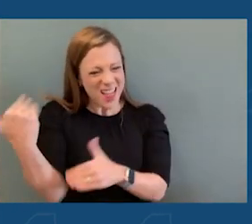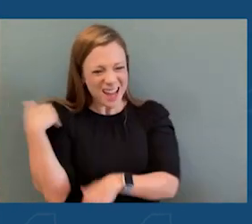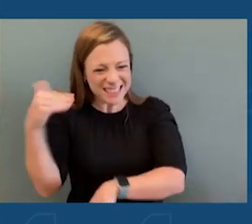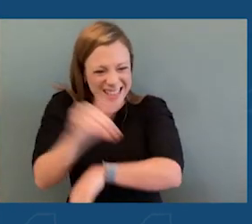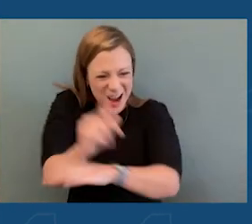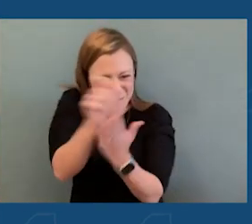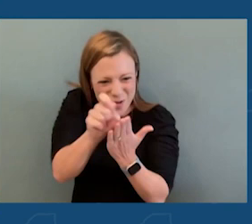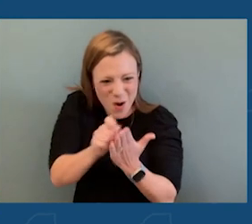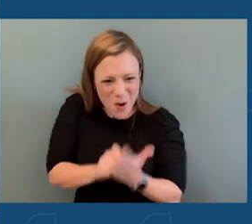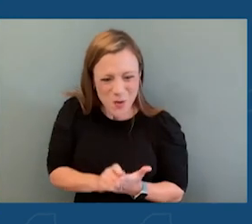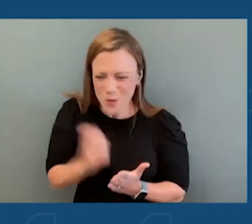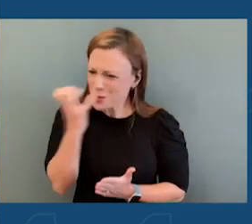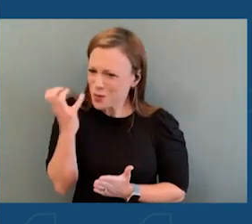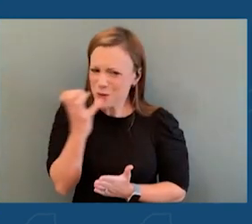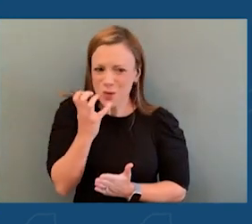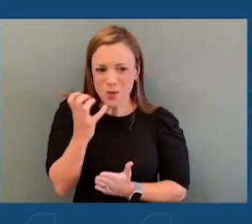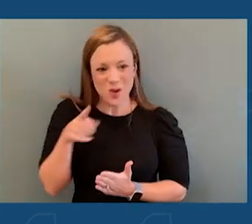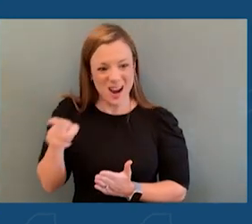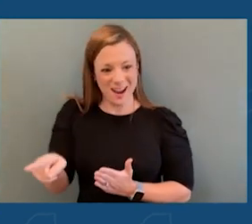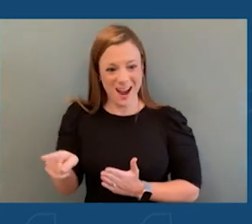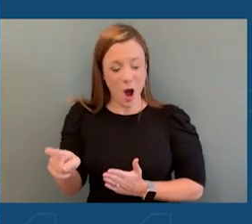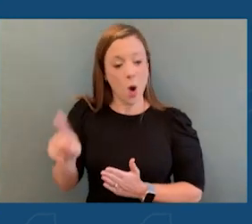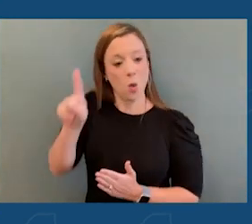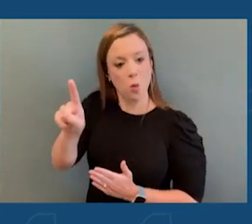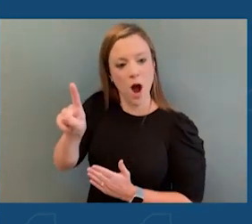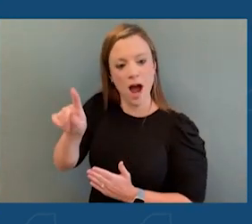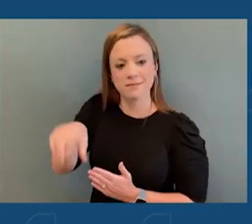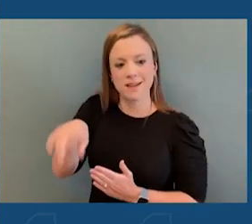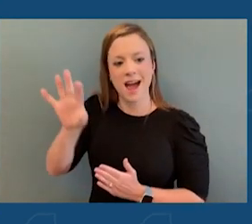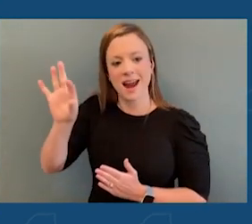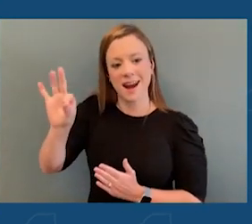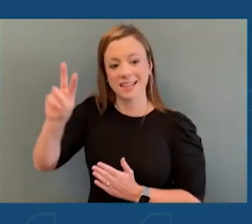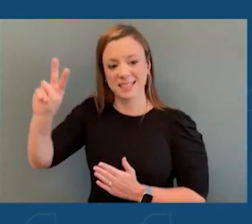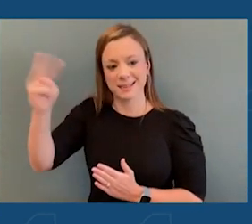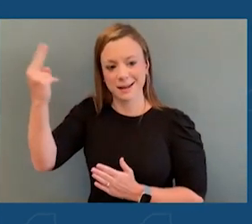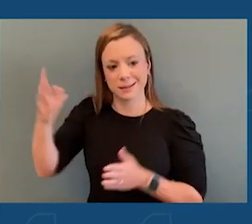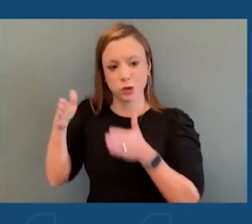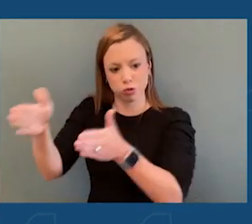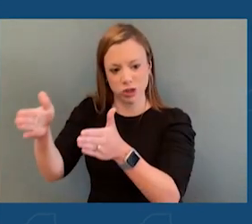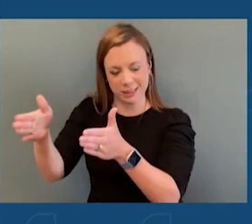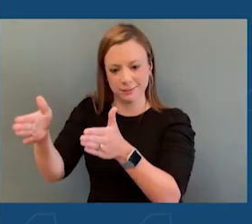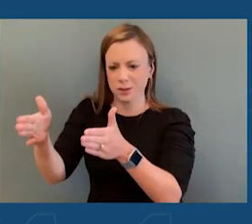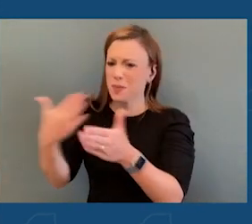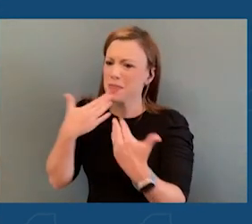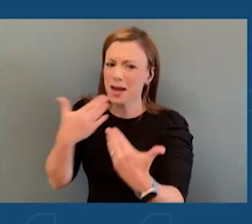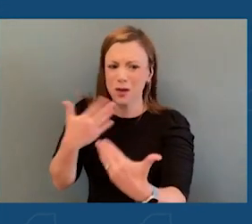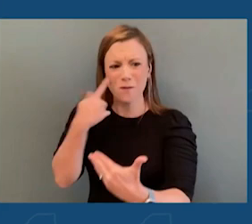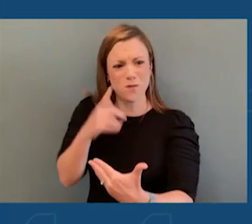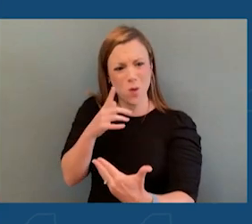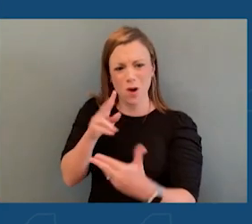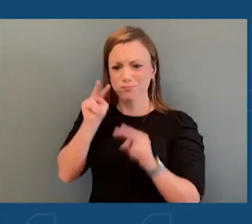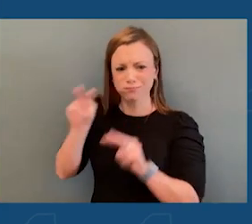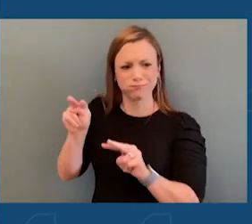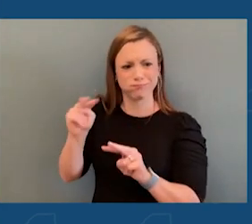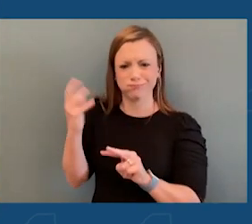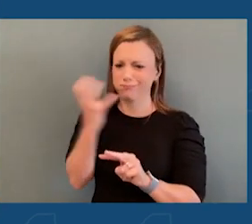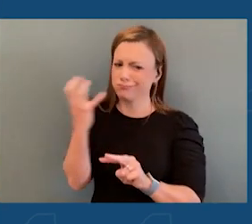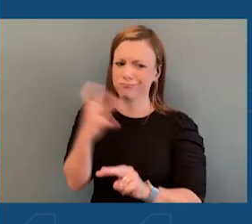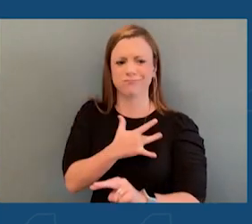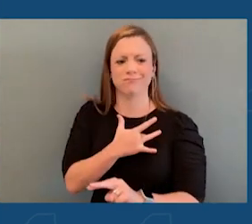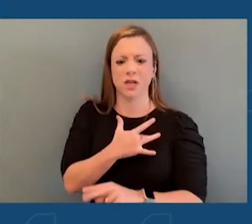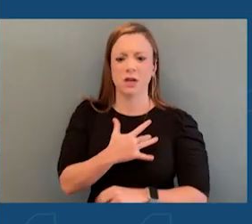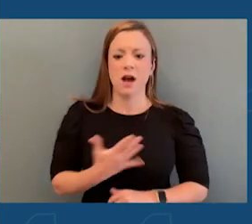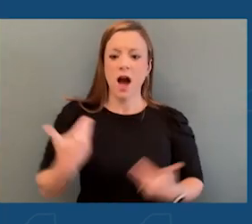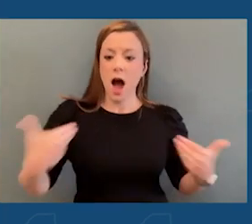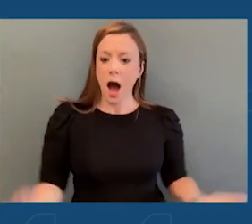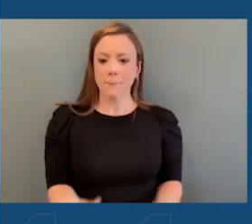night at 192nd Street, and it was great. So thank you all for doing this. I'm now at the stage